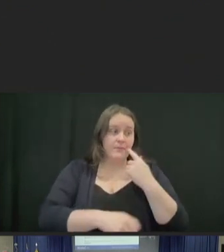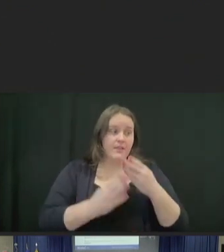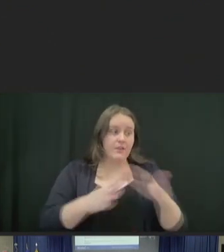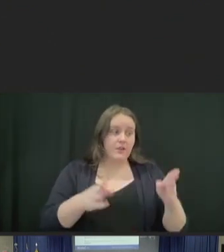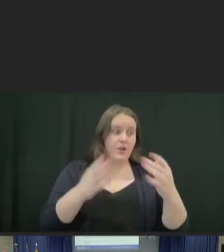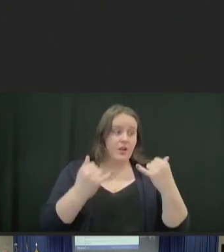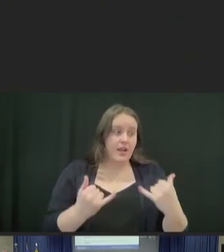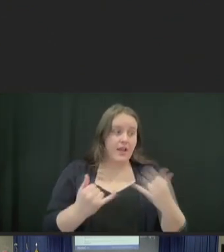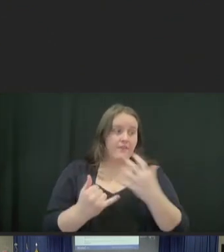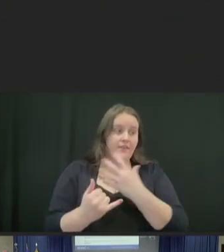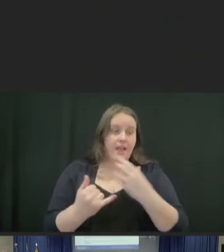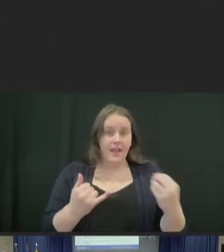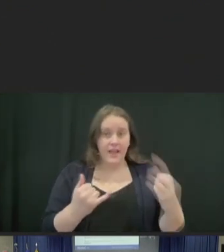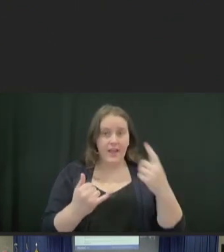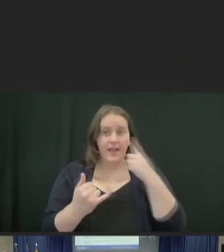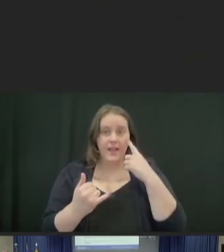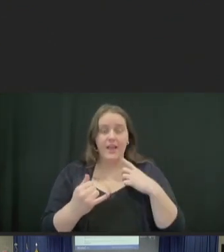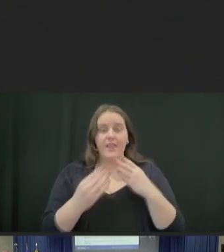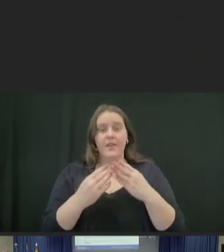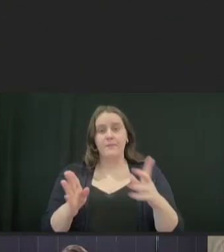confidence.